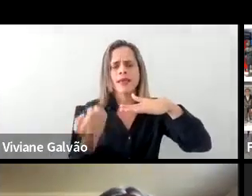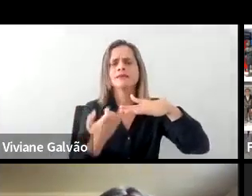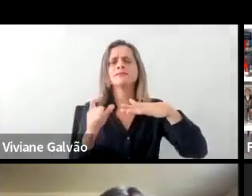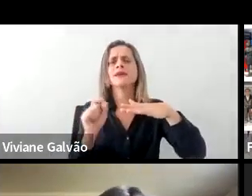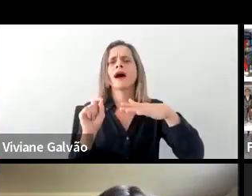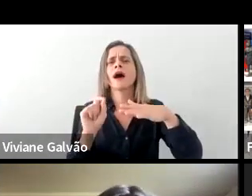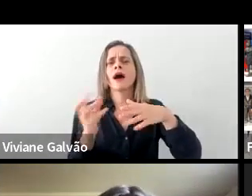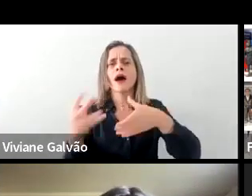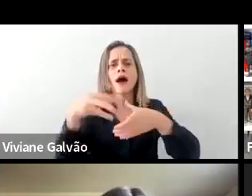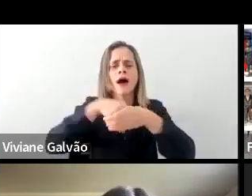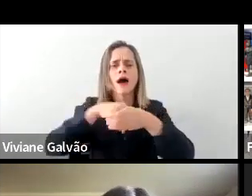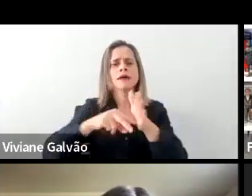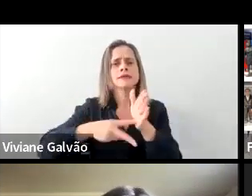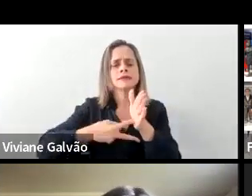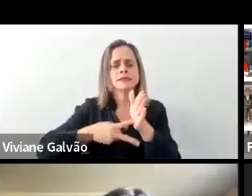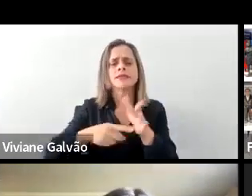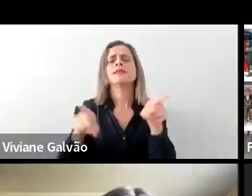and so on.